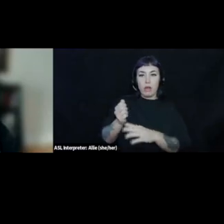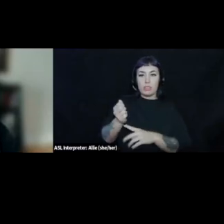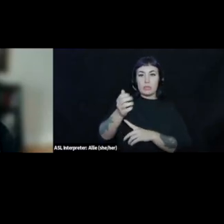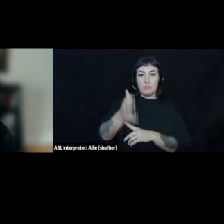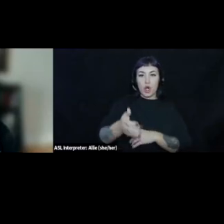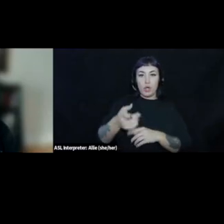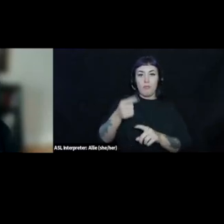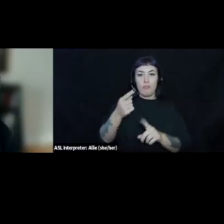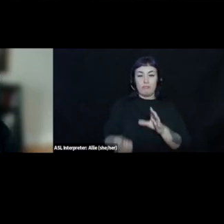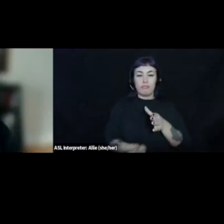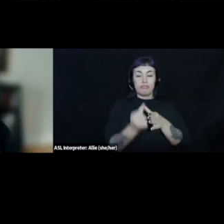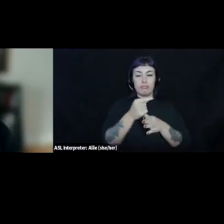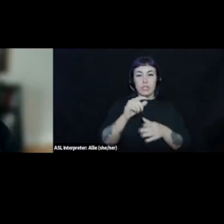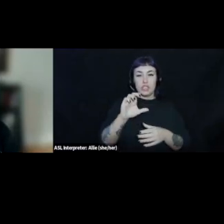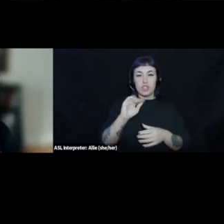the cervix.